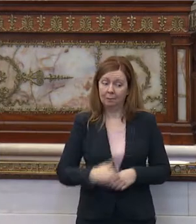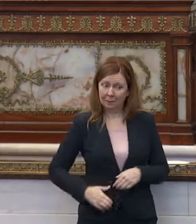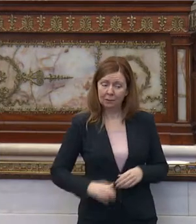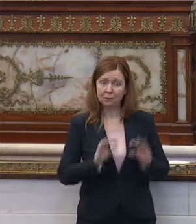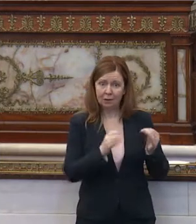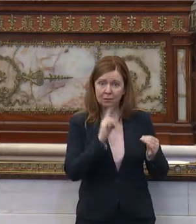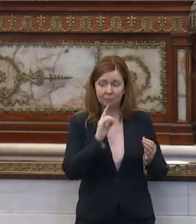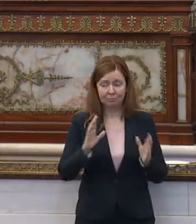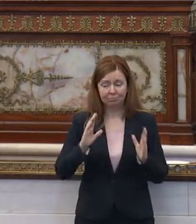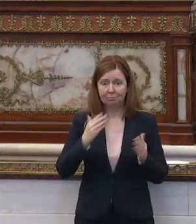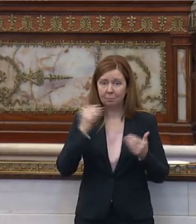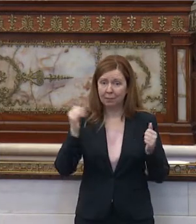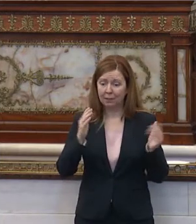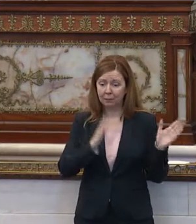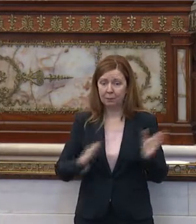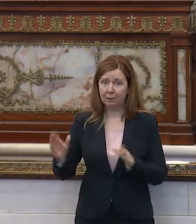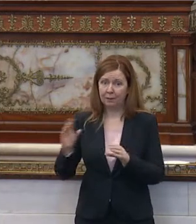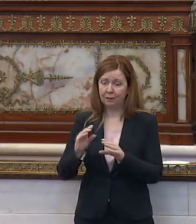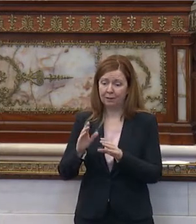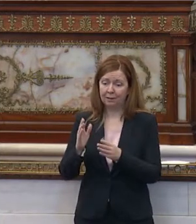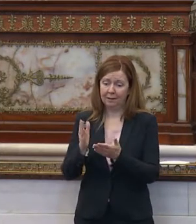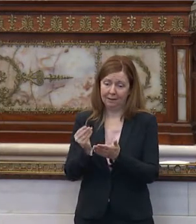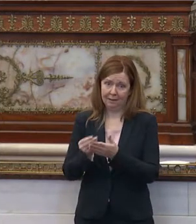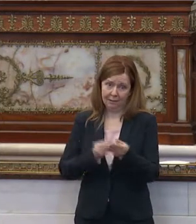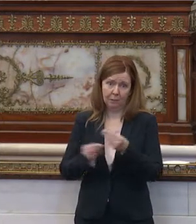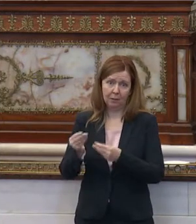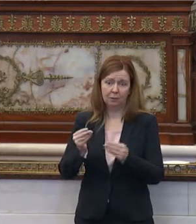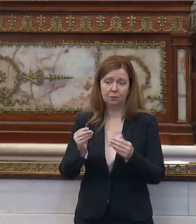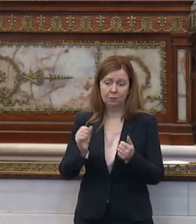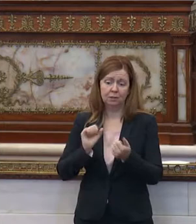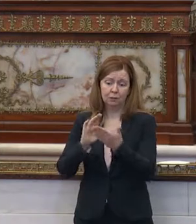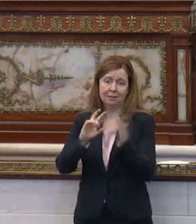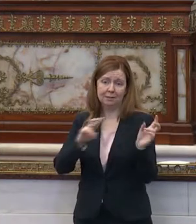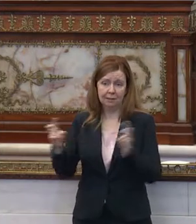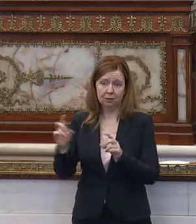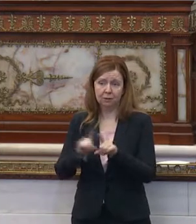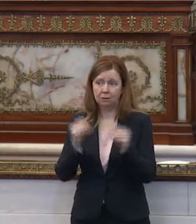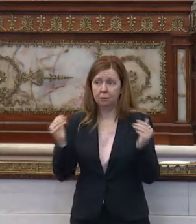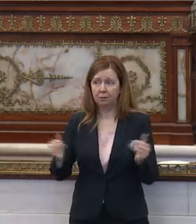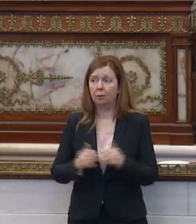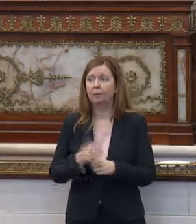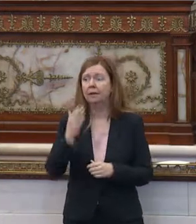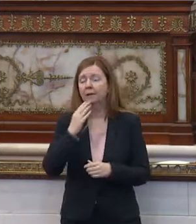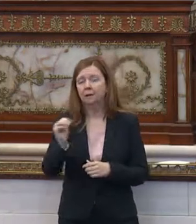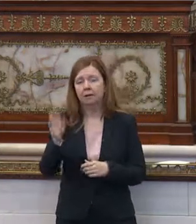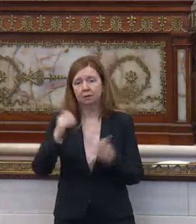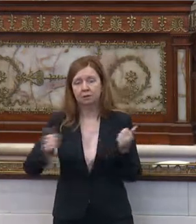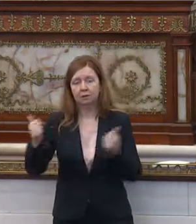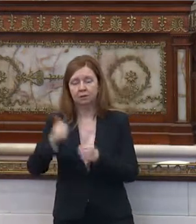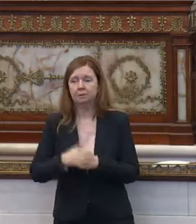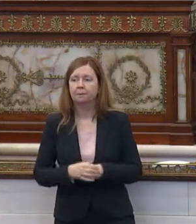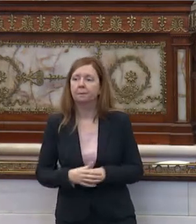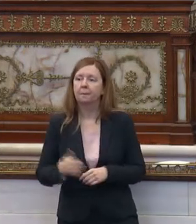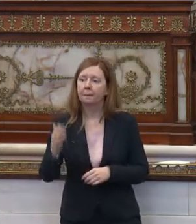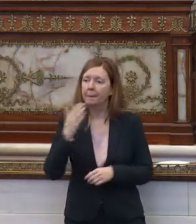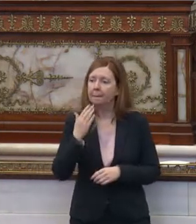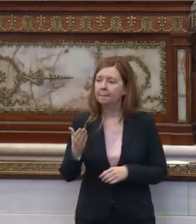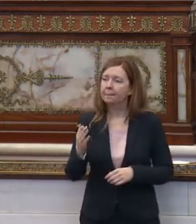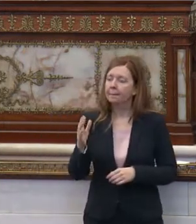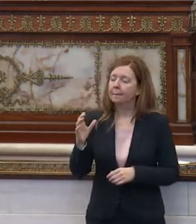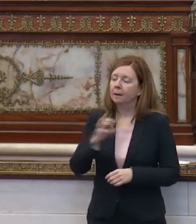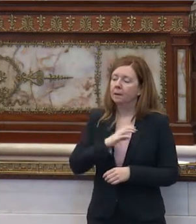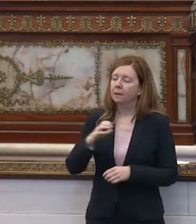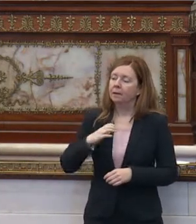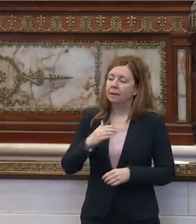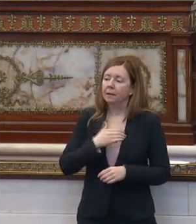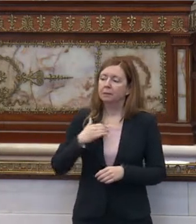comes better prepared in the budget to address these issues as we move forward. Thank you, Mr. Chair. Thank you,